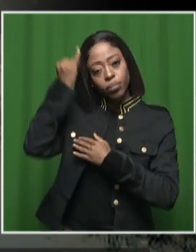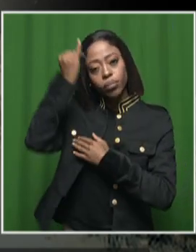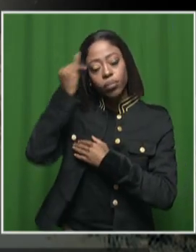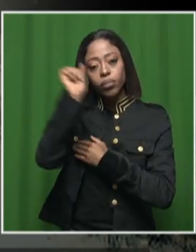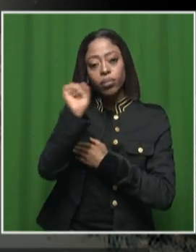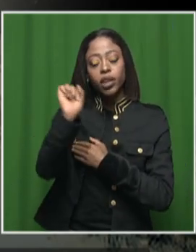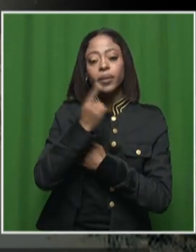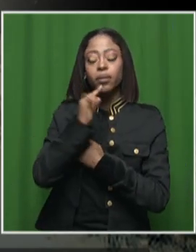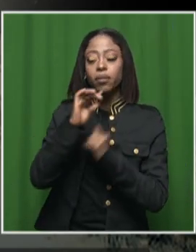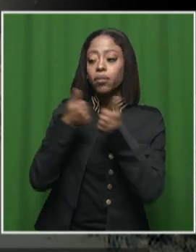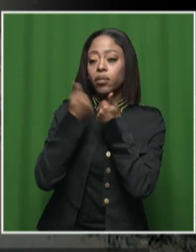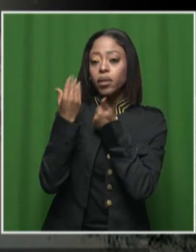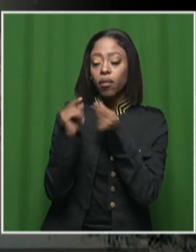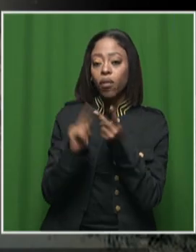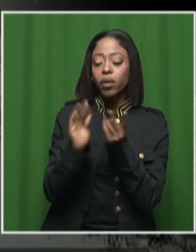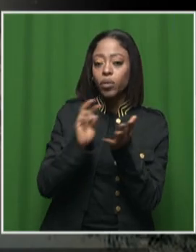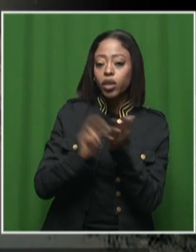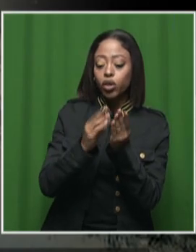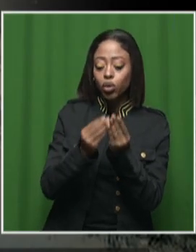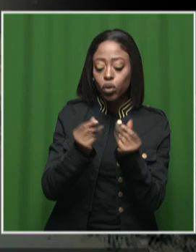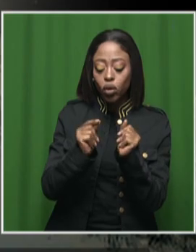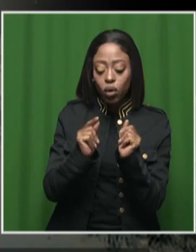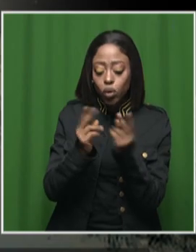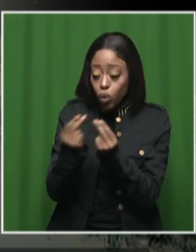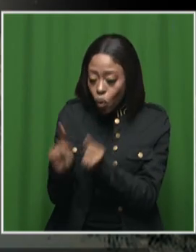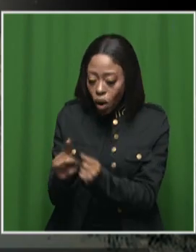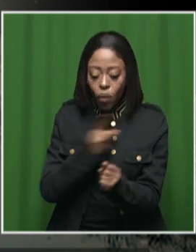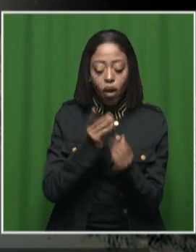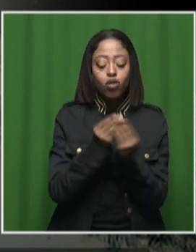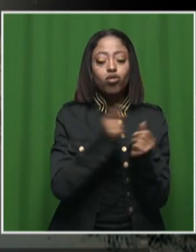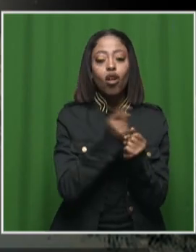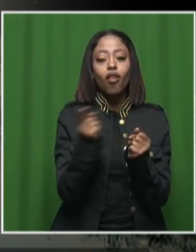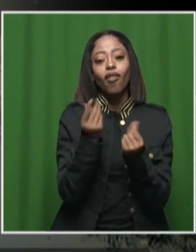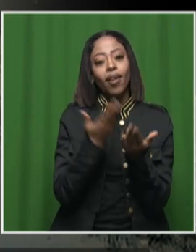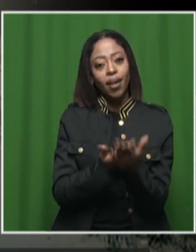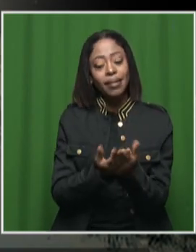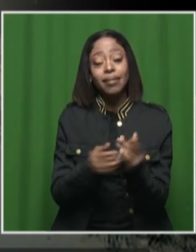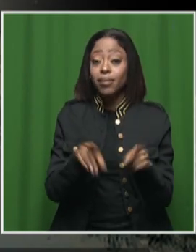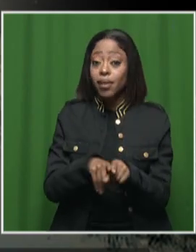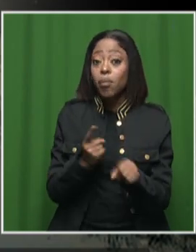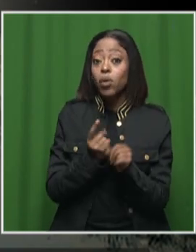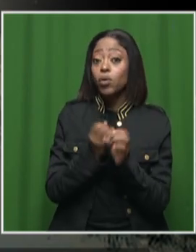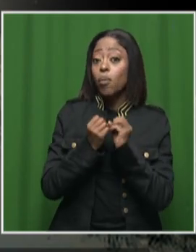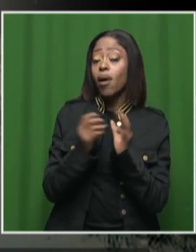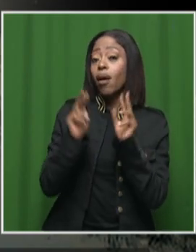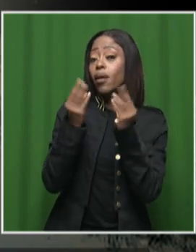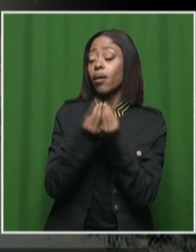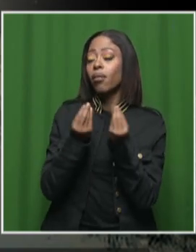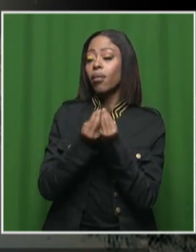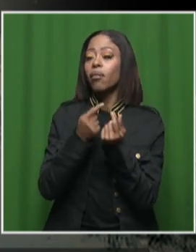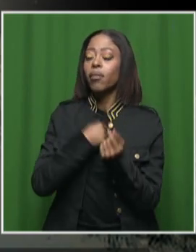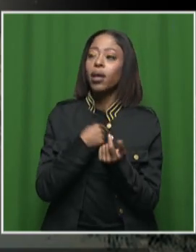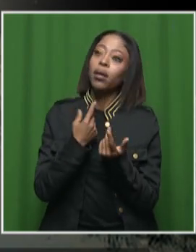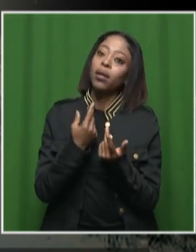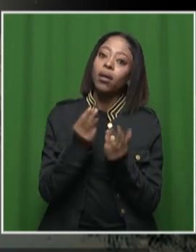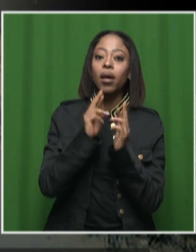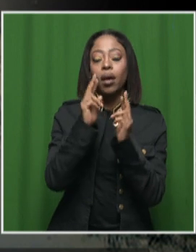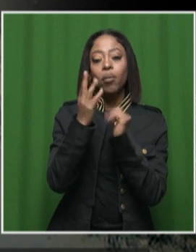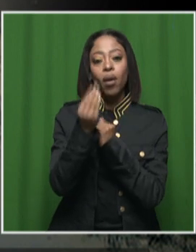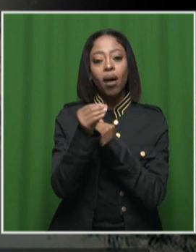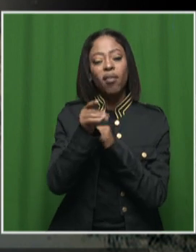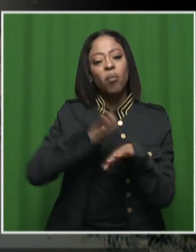the challenges and what needs to be done in order to respond to them. And one of the areas I'm actually looking forward to the most